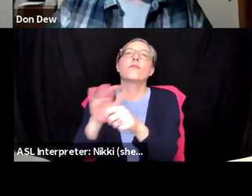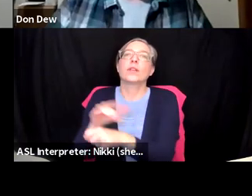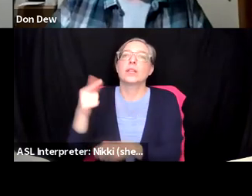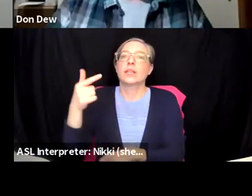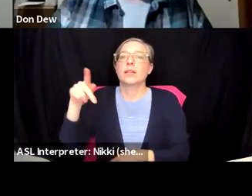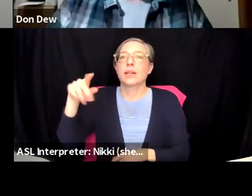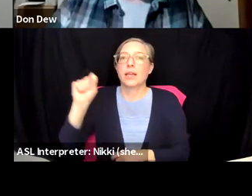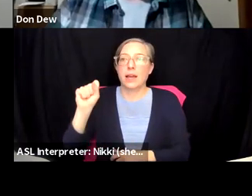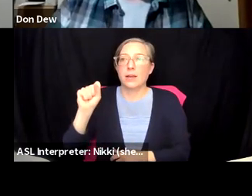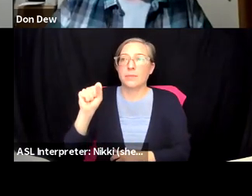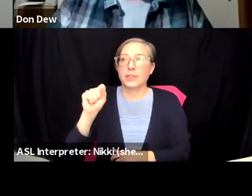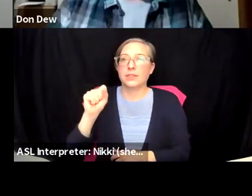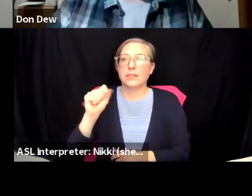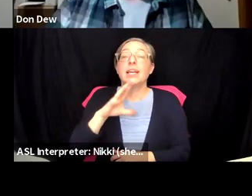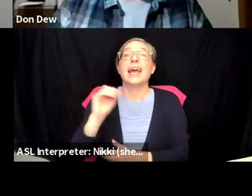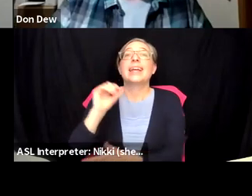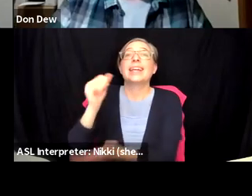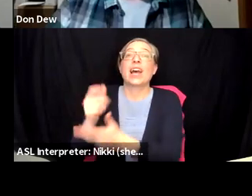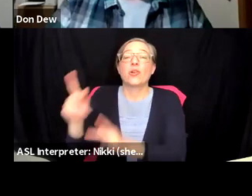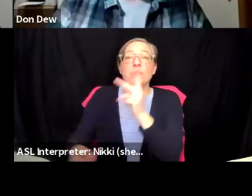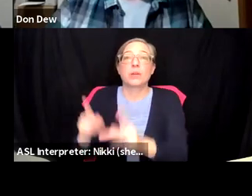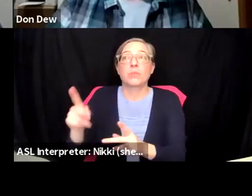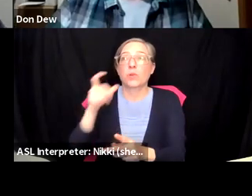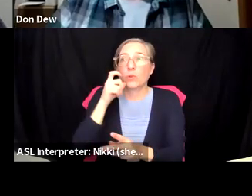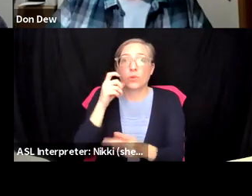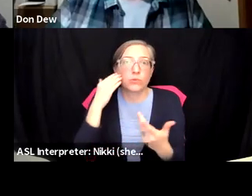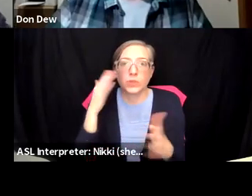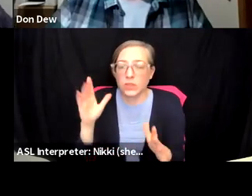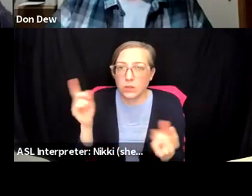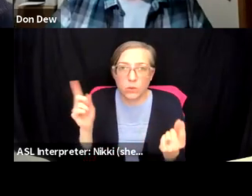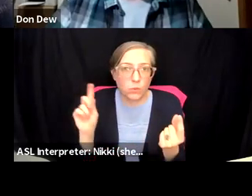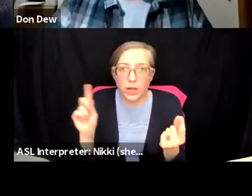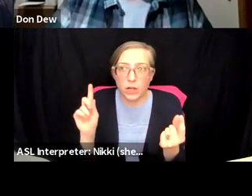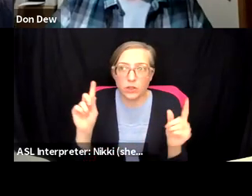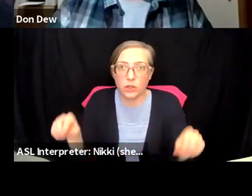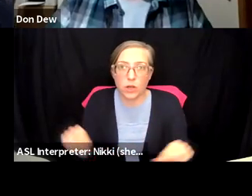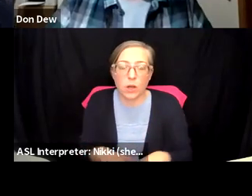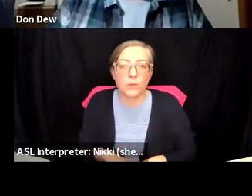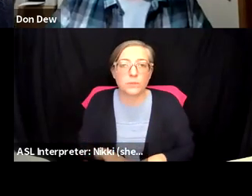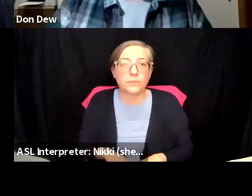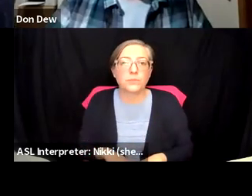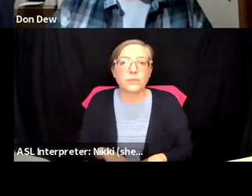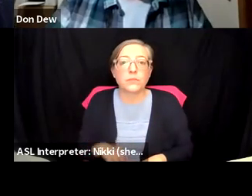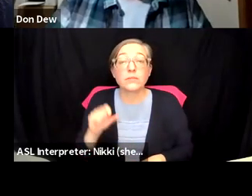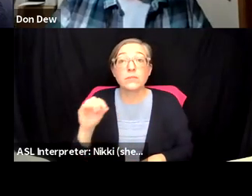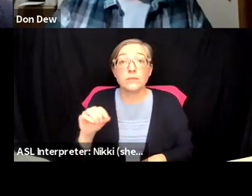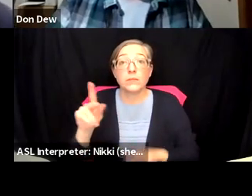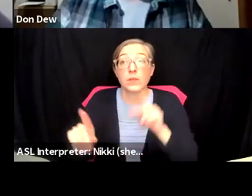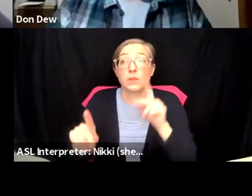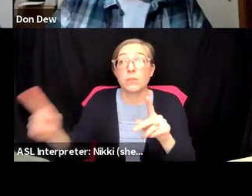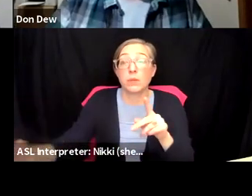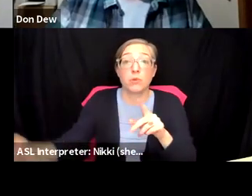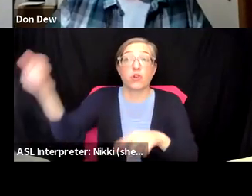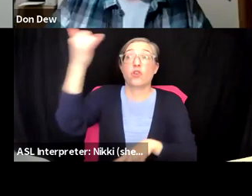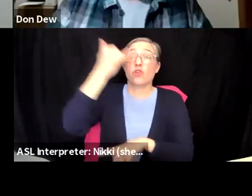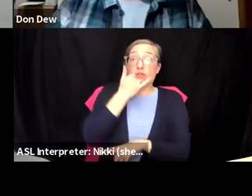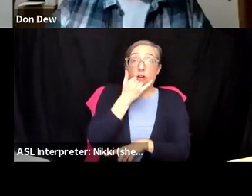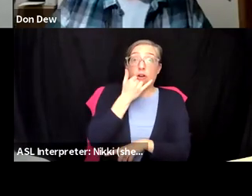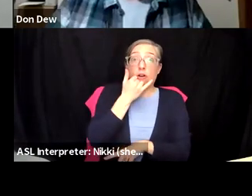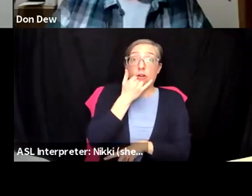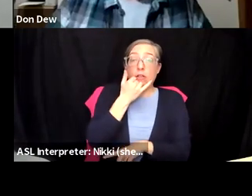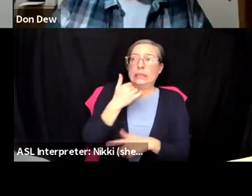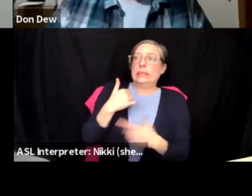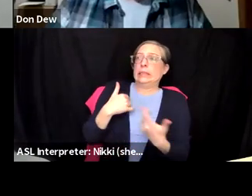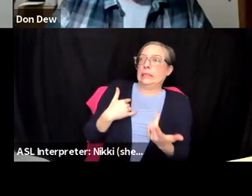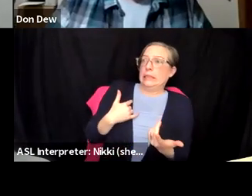can call in, and instead of being told, gee, we can't help you with that, it's, I can't help you, but I think I know who can. It's